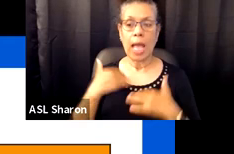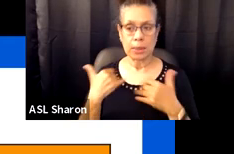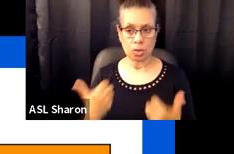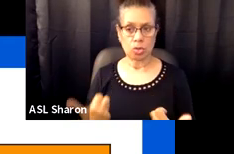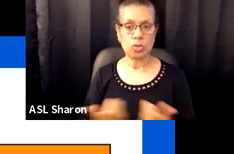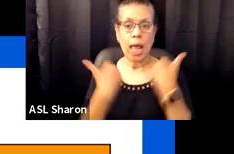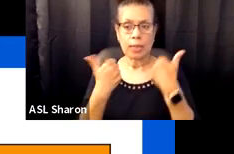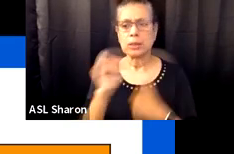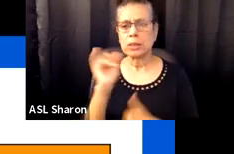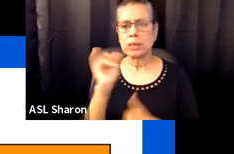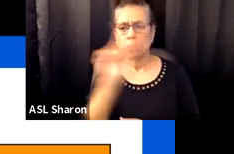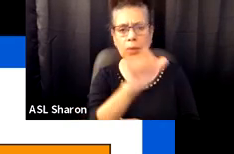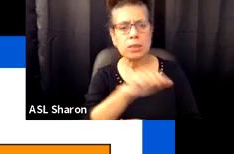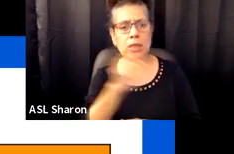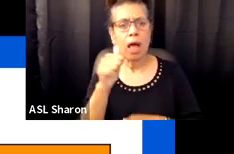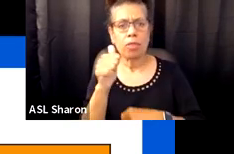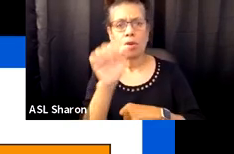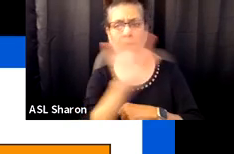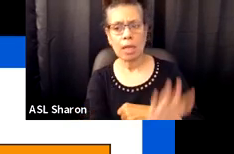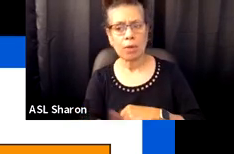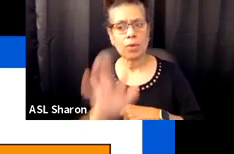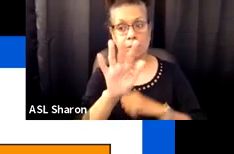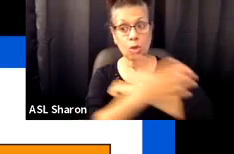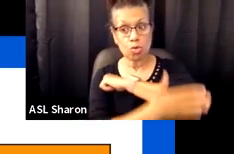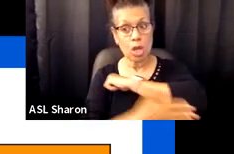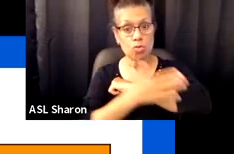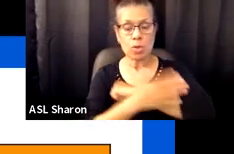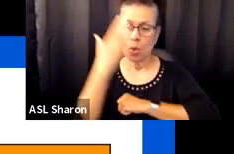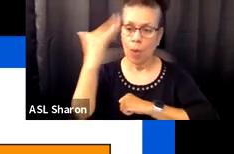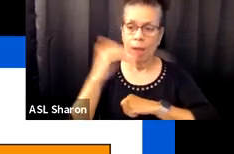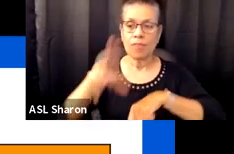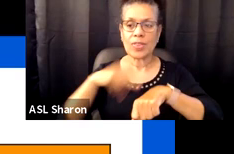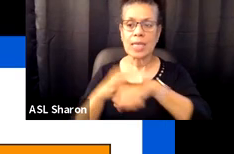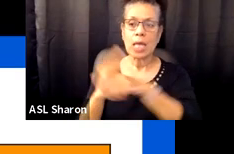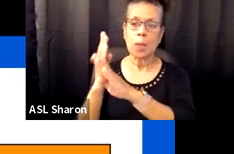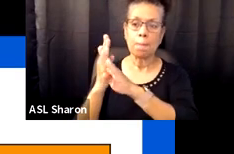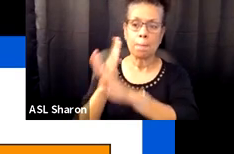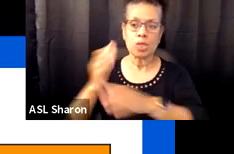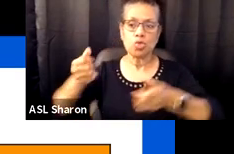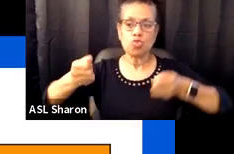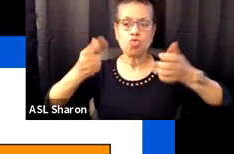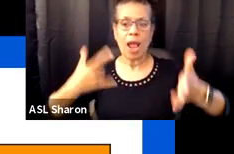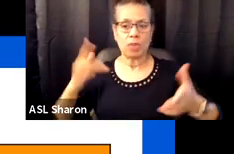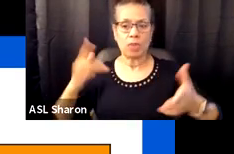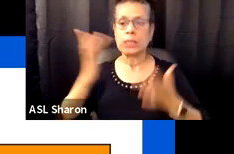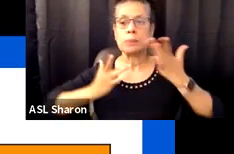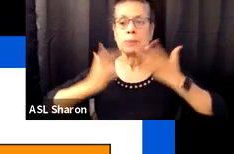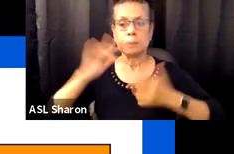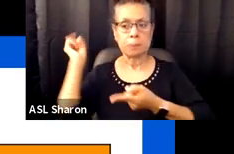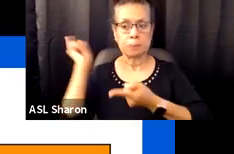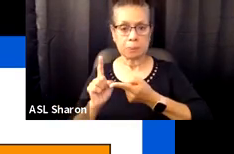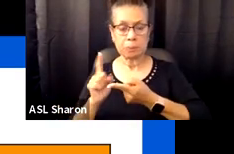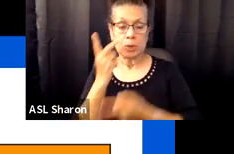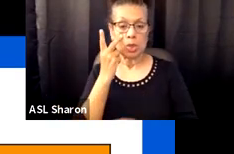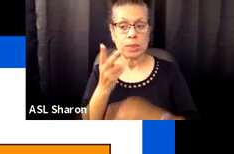similar to other districts across the commonwealth and the country due to the national bus driver shortage here you will see our